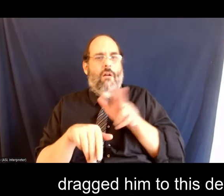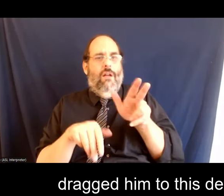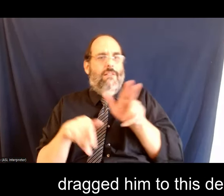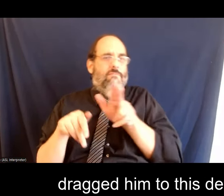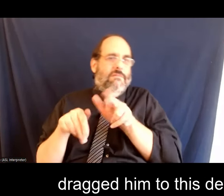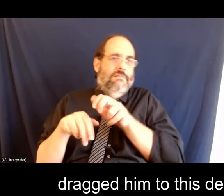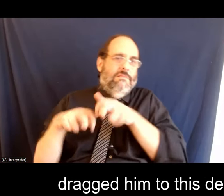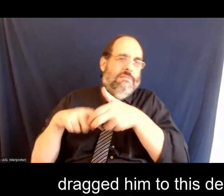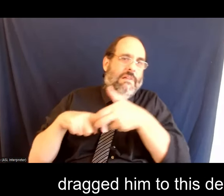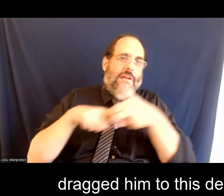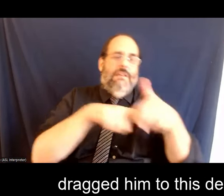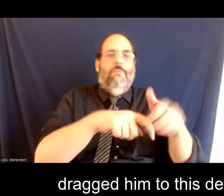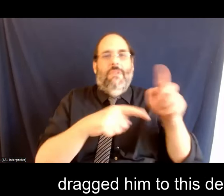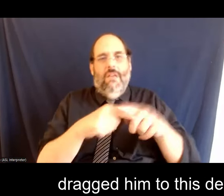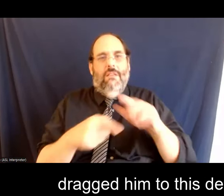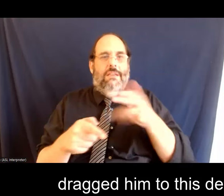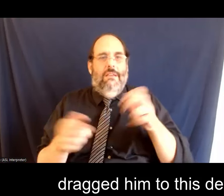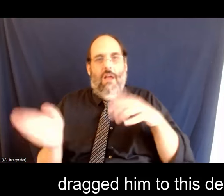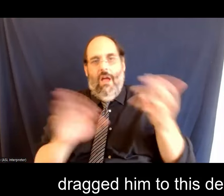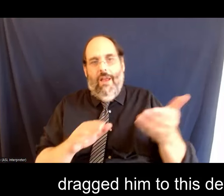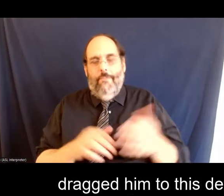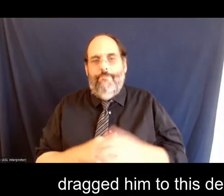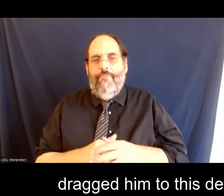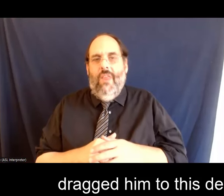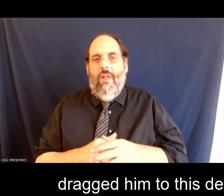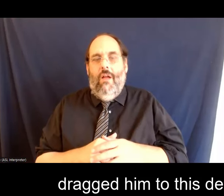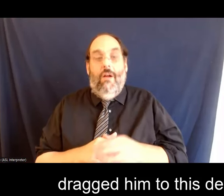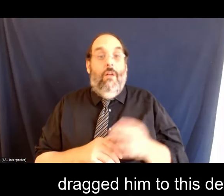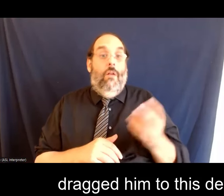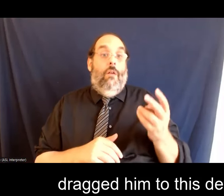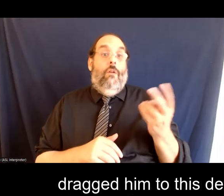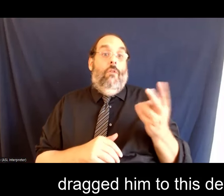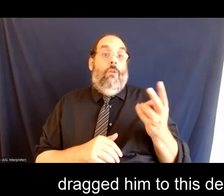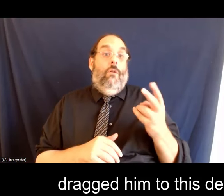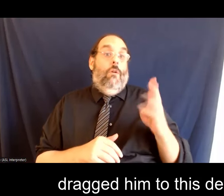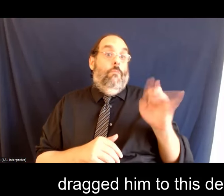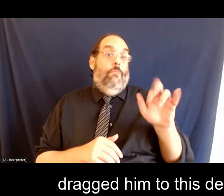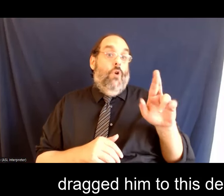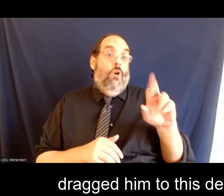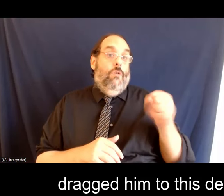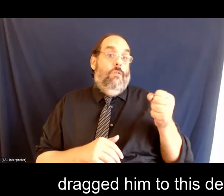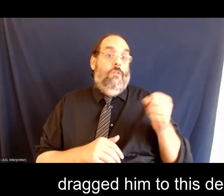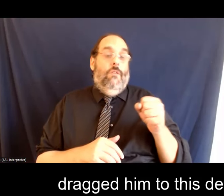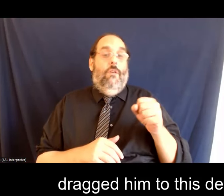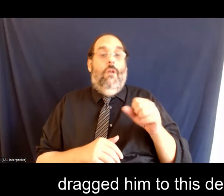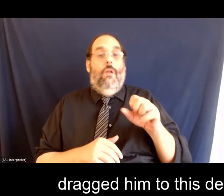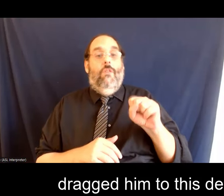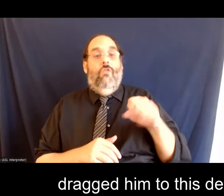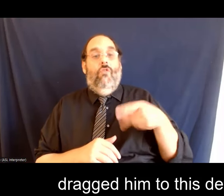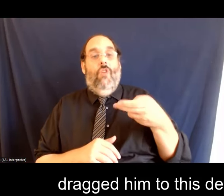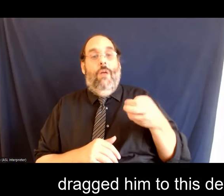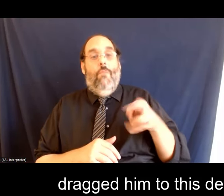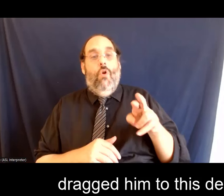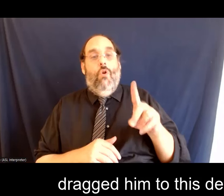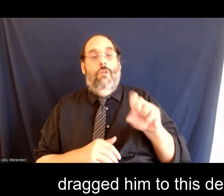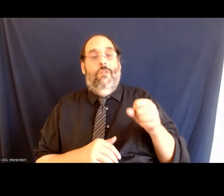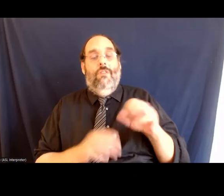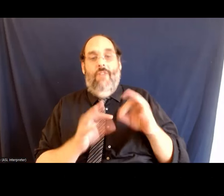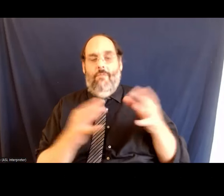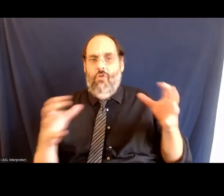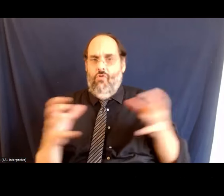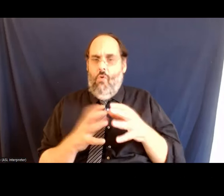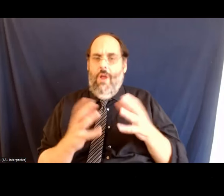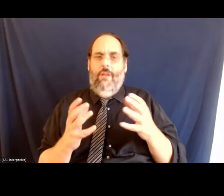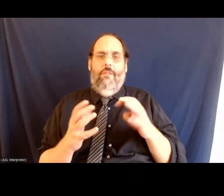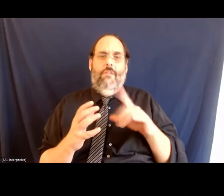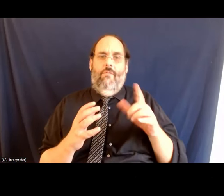death. The families of Matthew Shepard and of James Byrd joined a coalition of advocates and civil rights